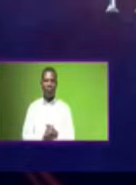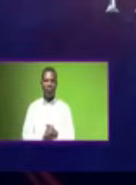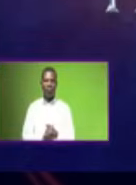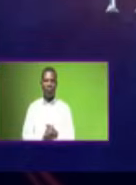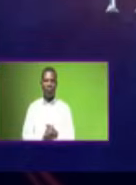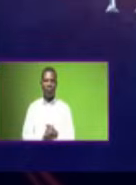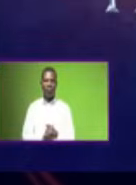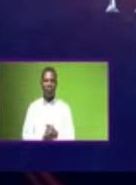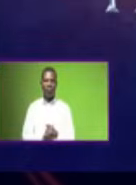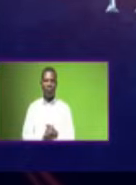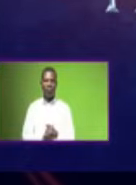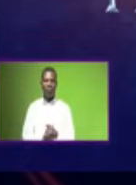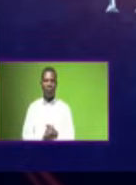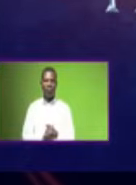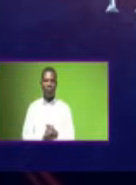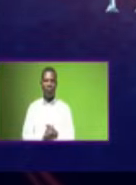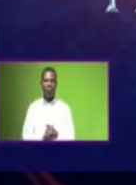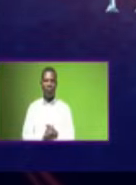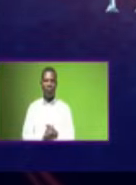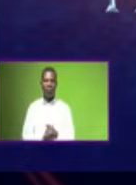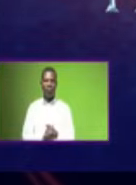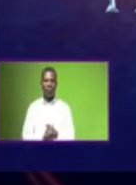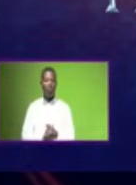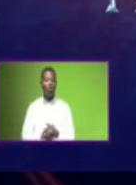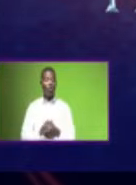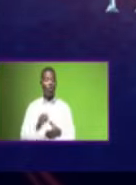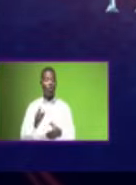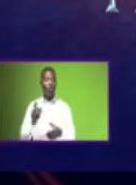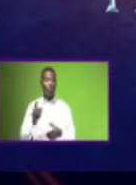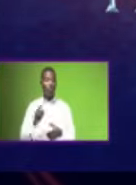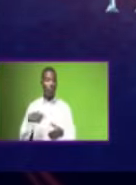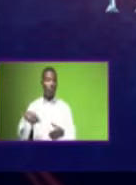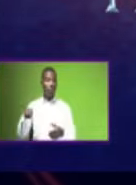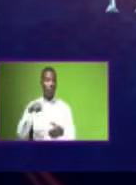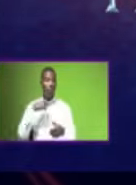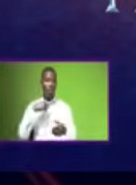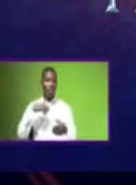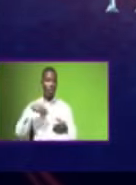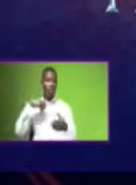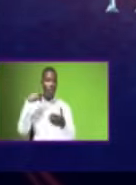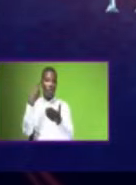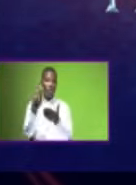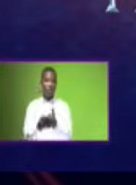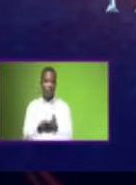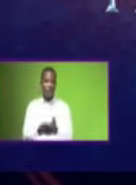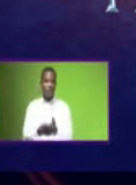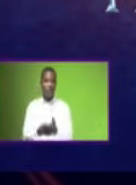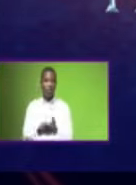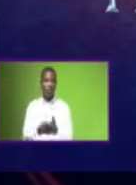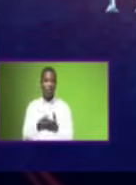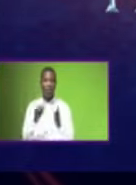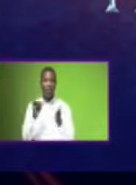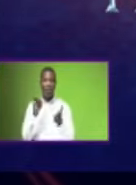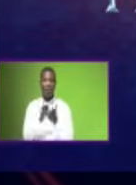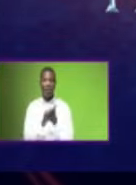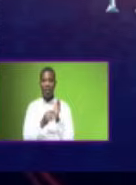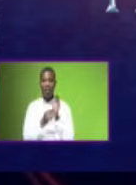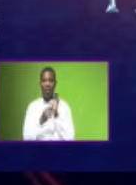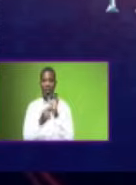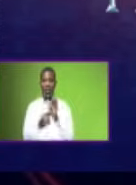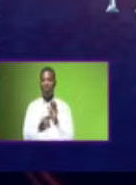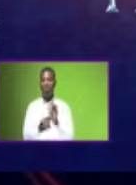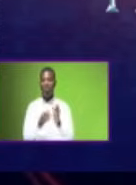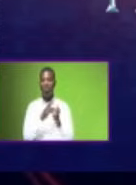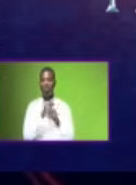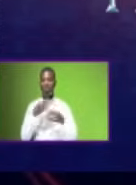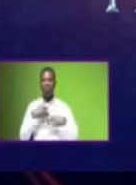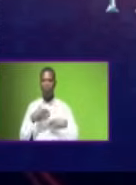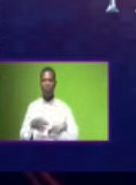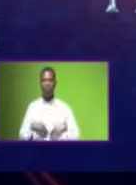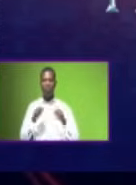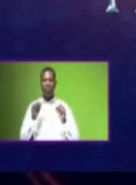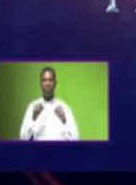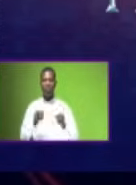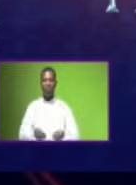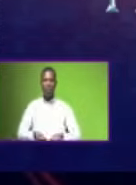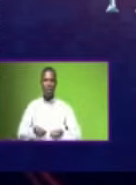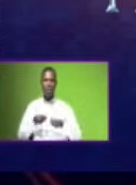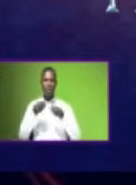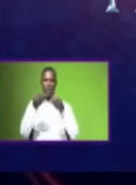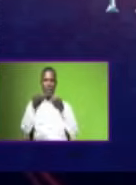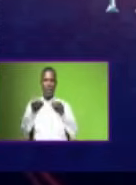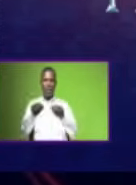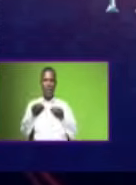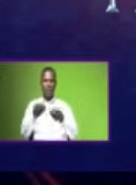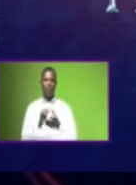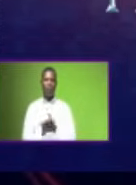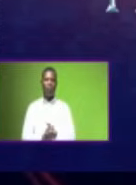dear yaduru enye anone dasi our Bible obian to menfem. This is where we have